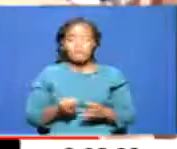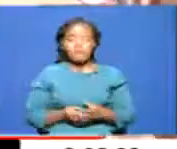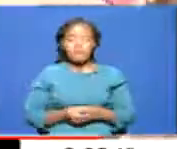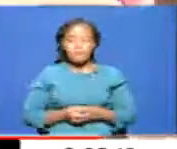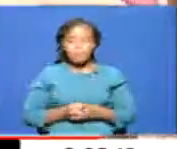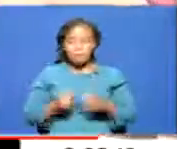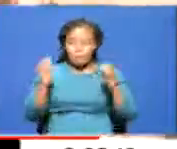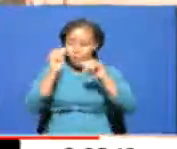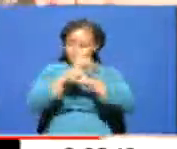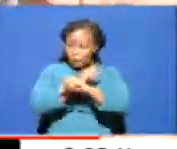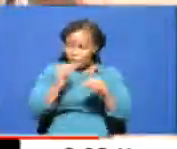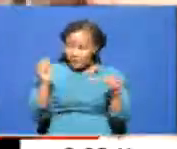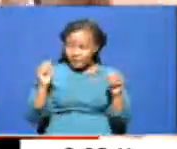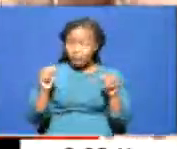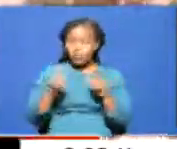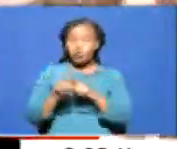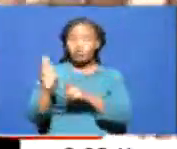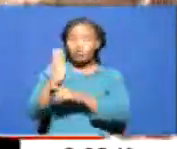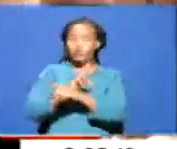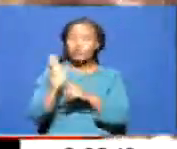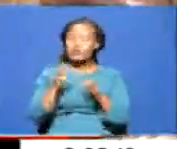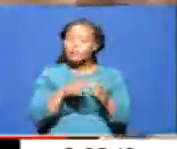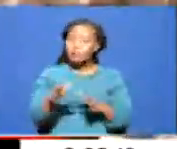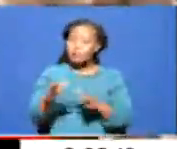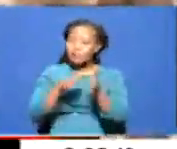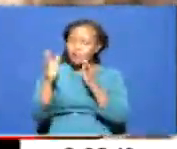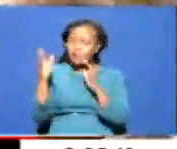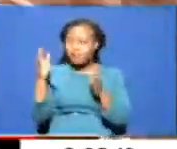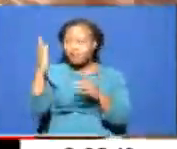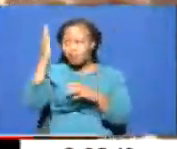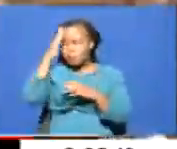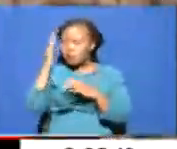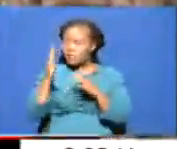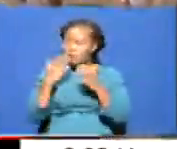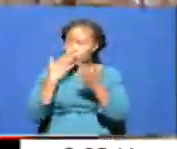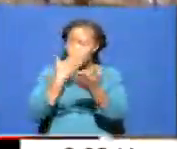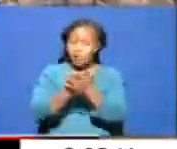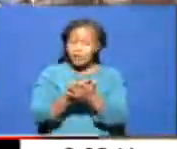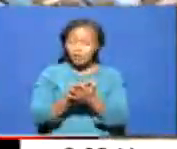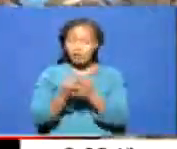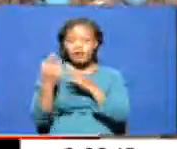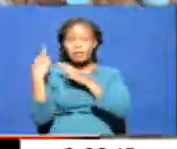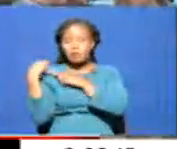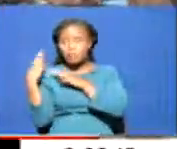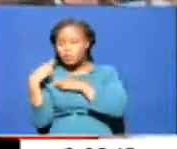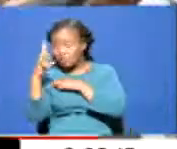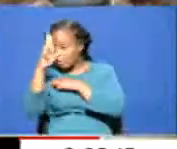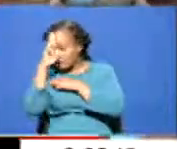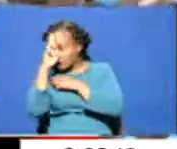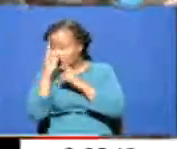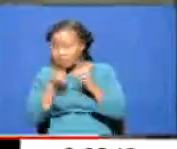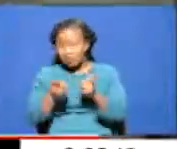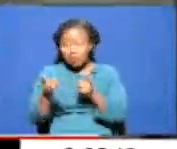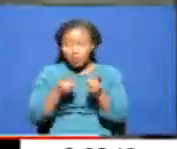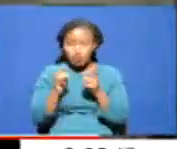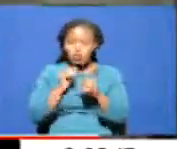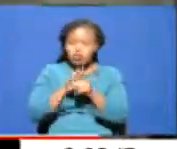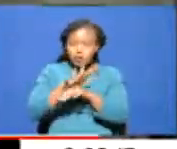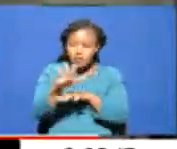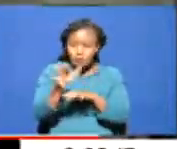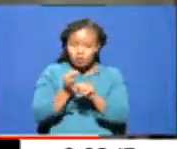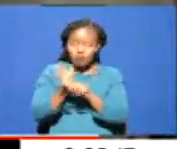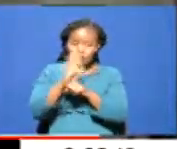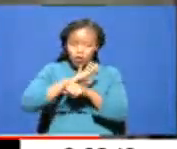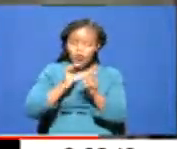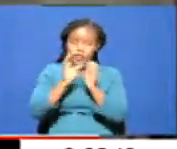President Kenyatta used the opportunity to underscore the huge role played by the police in stemming the spread of COVID-19 in the country.